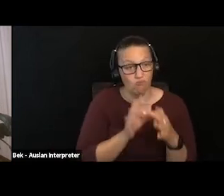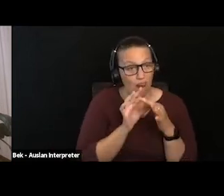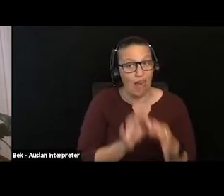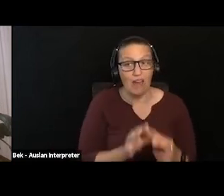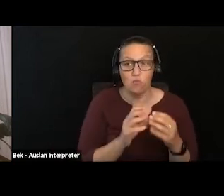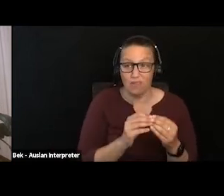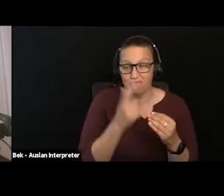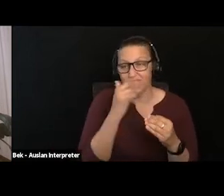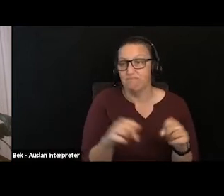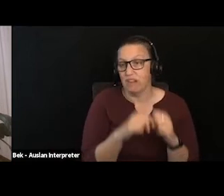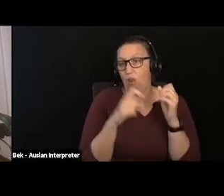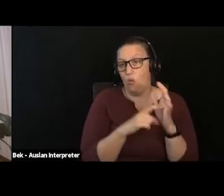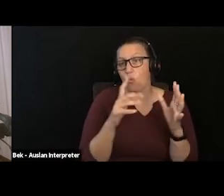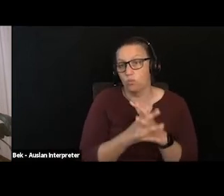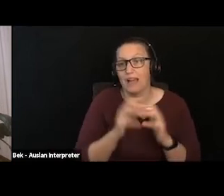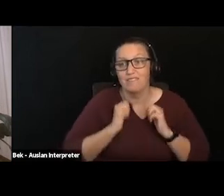offending.